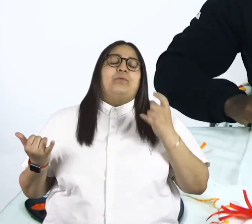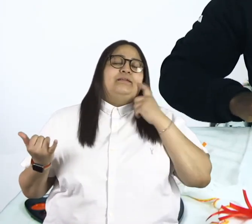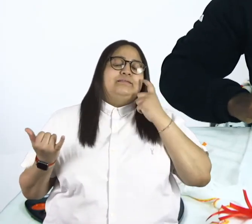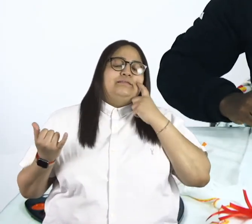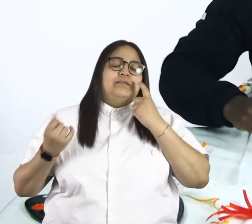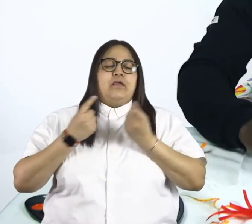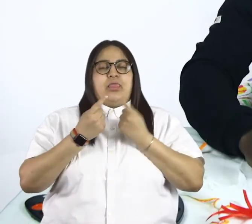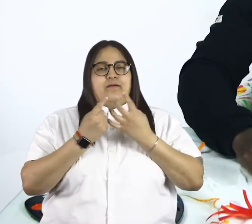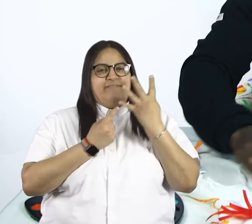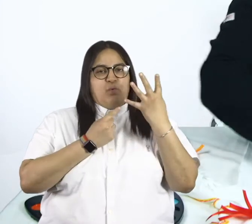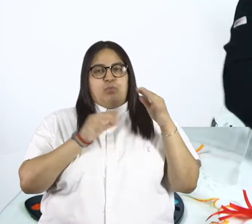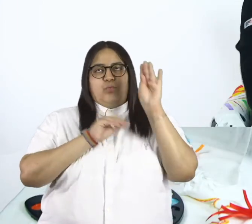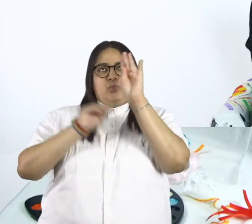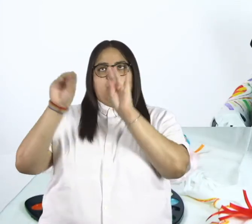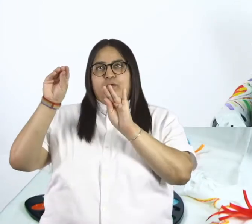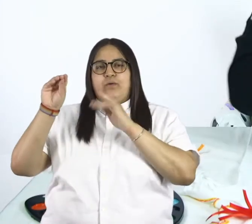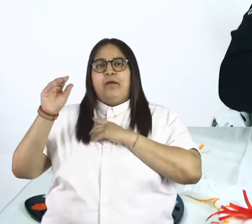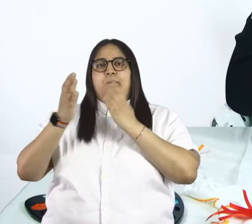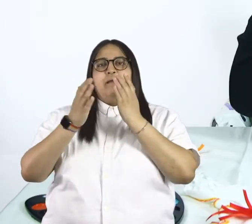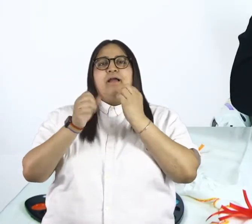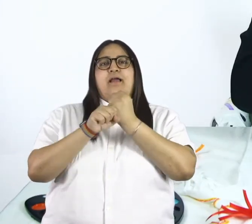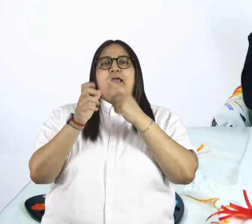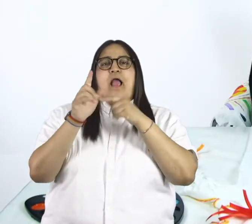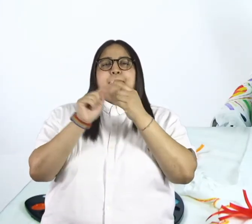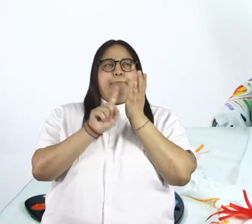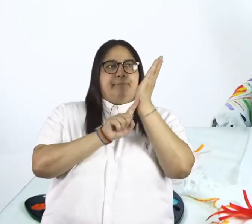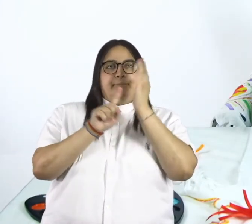other 4 in between these gaps.